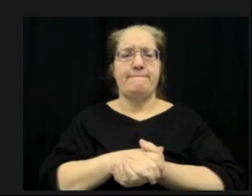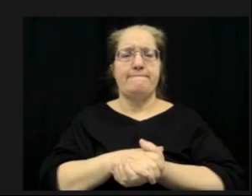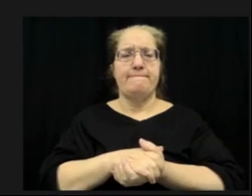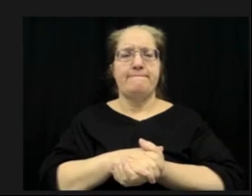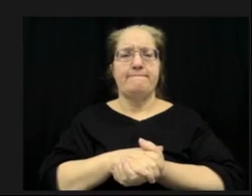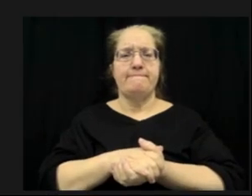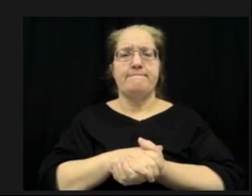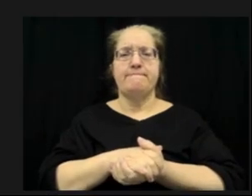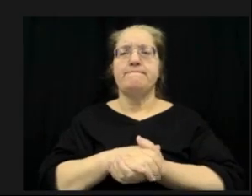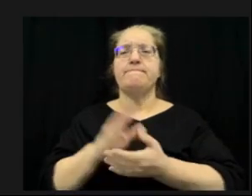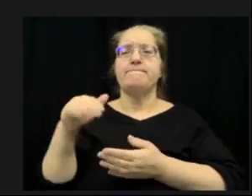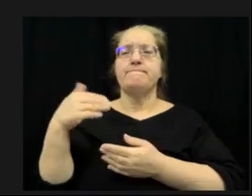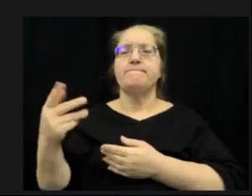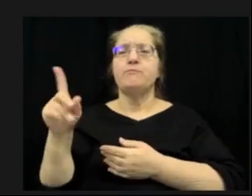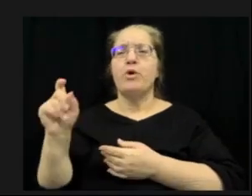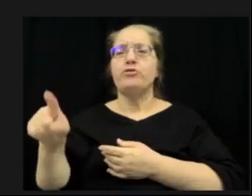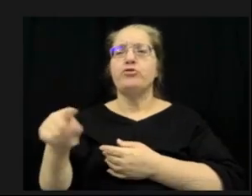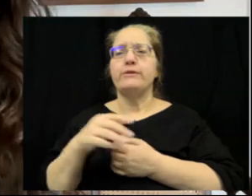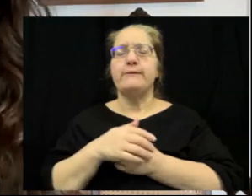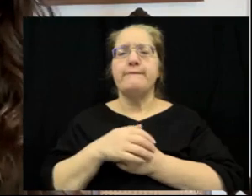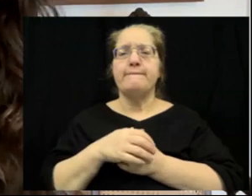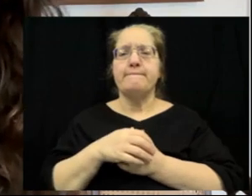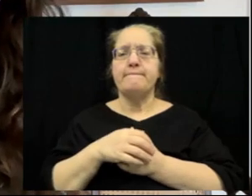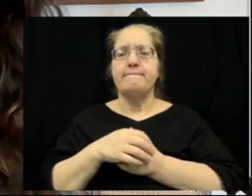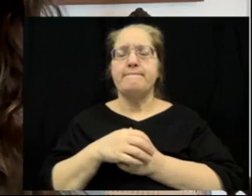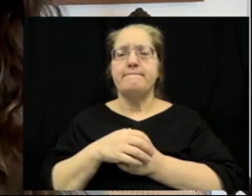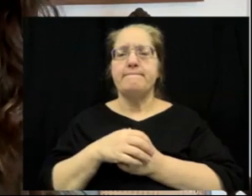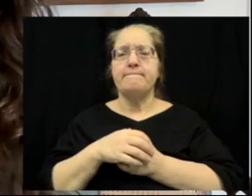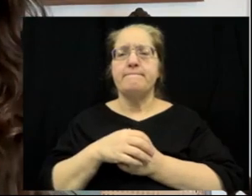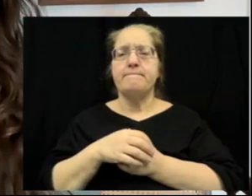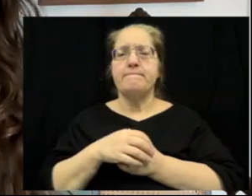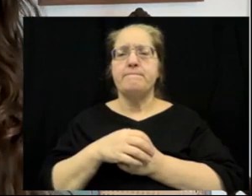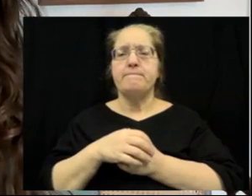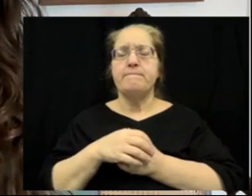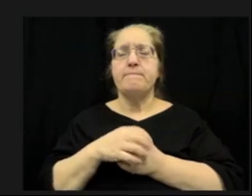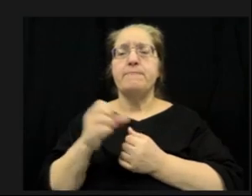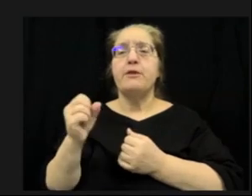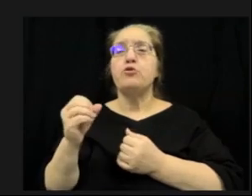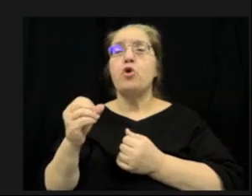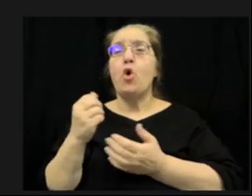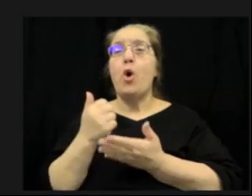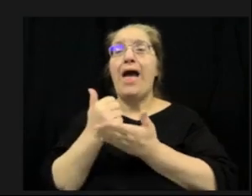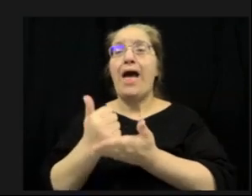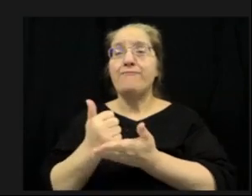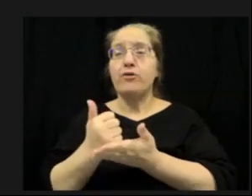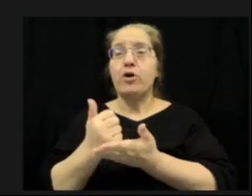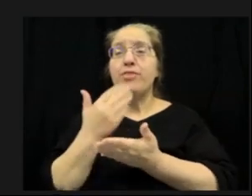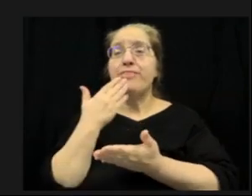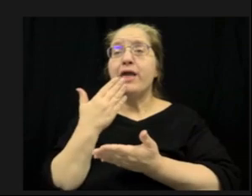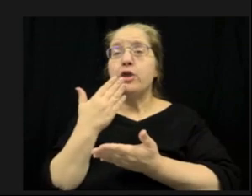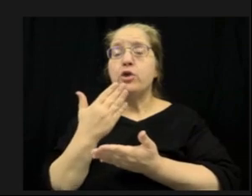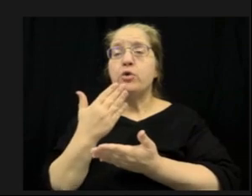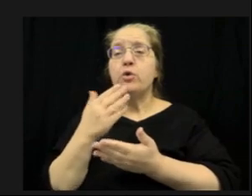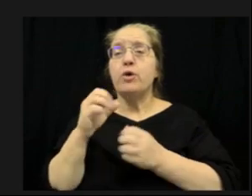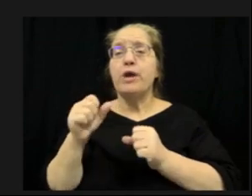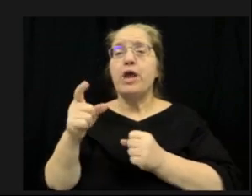So we have another question that's coming through the Q&A. Great. It says, this is so helpful and thank you. The question is, can you